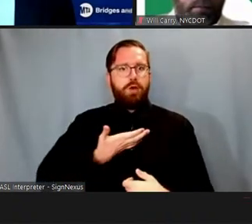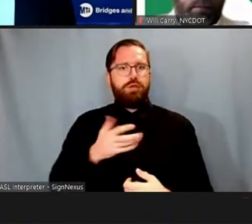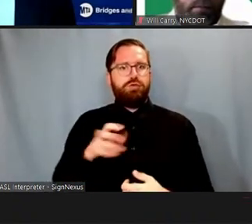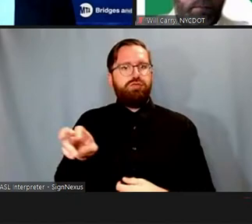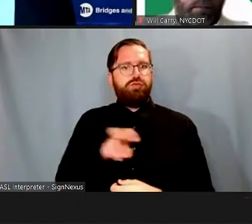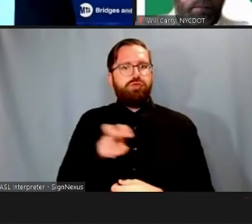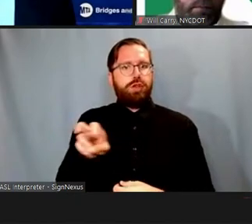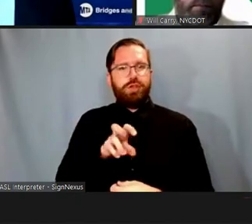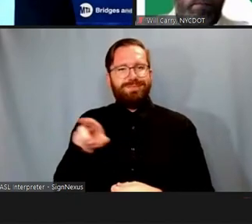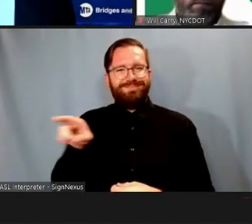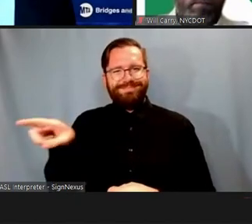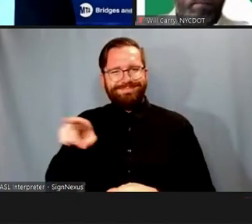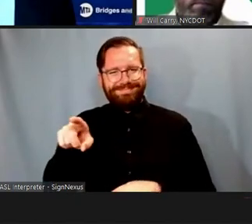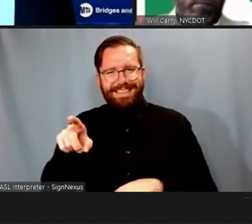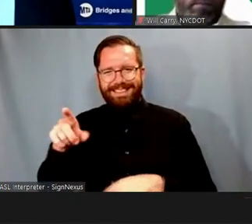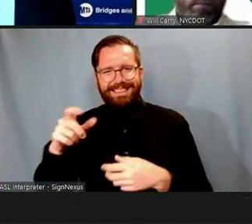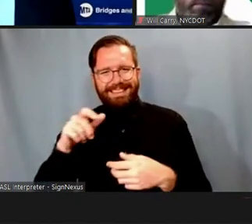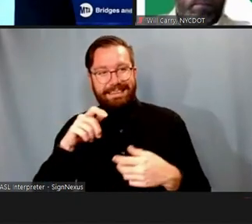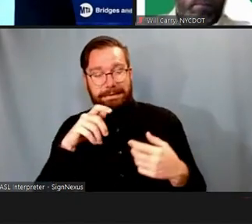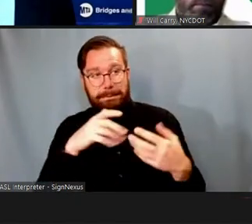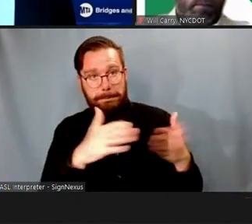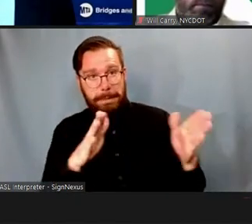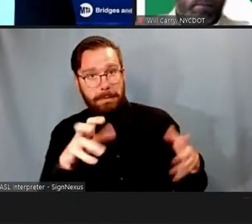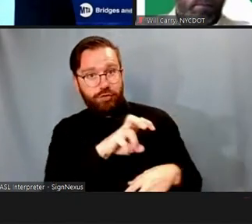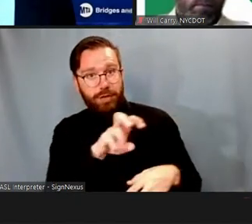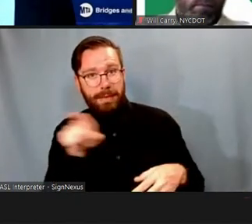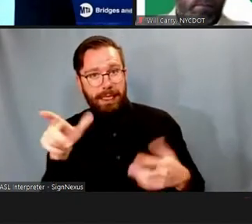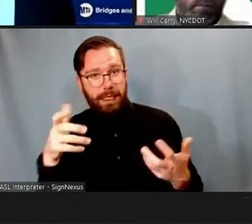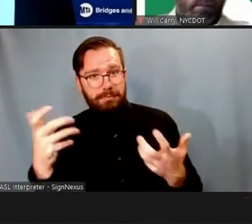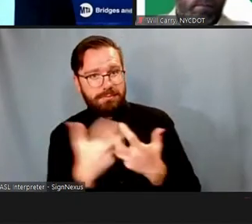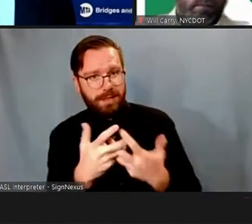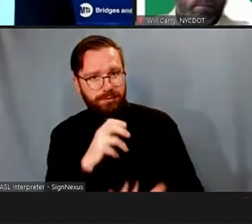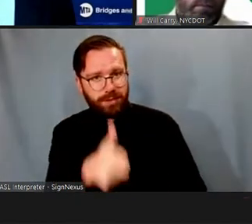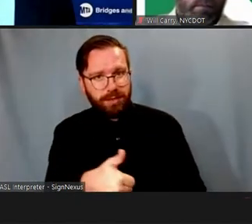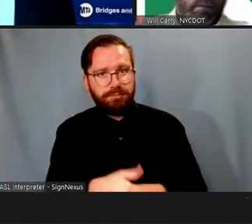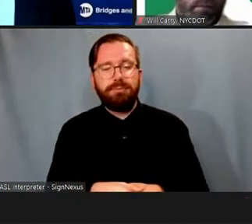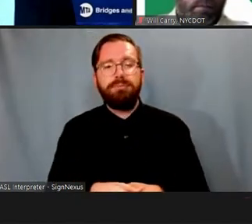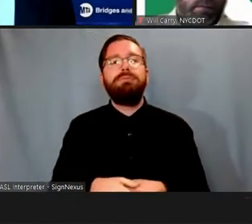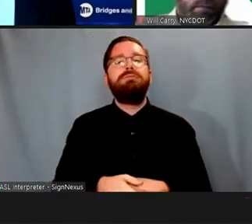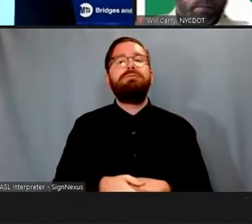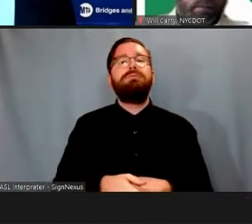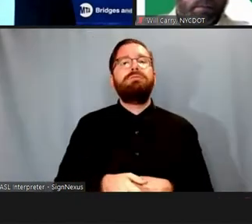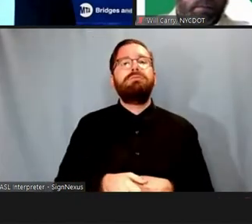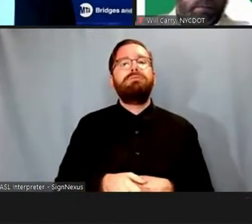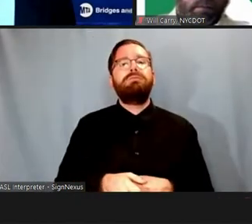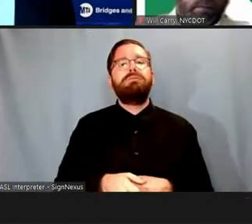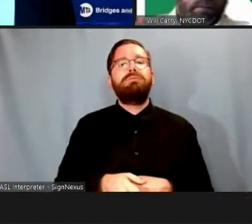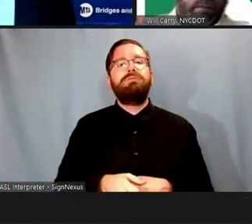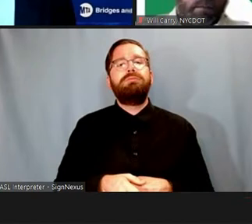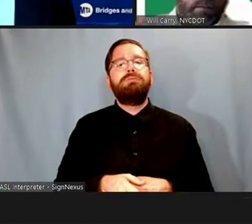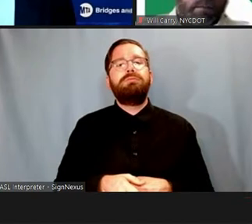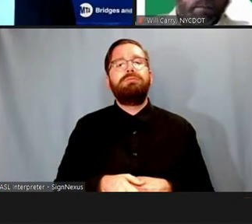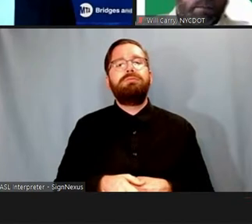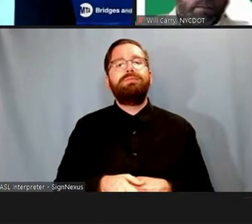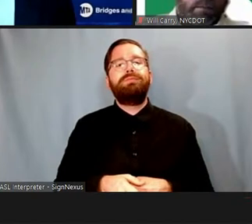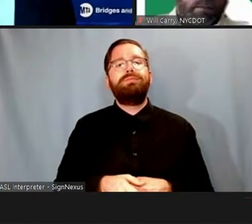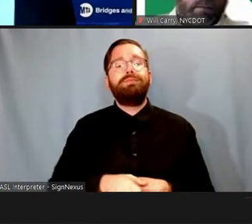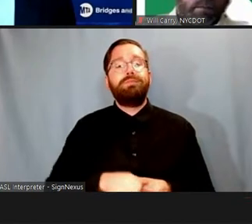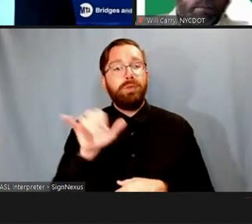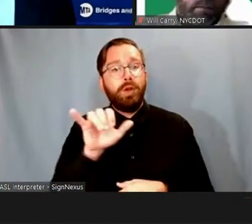transportation and essentially we save money for this for the mta by not using the